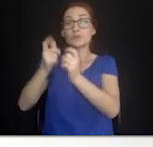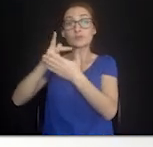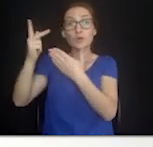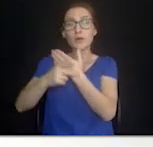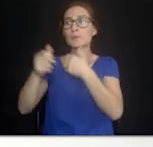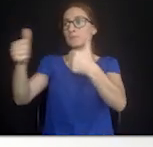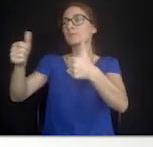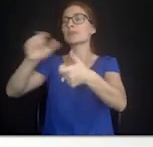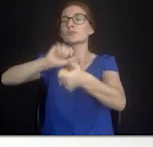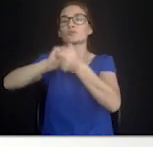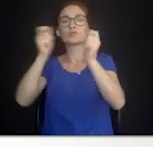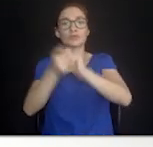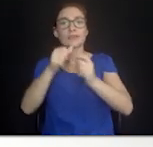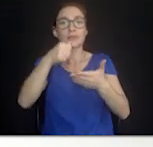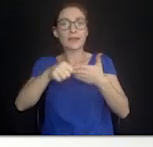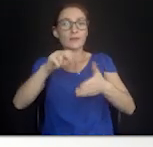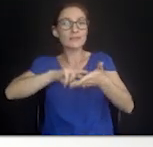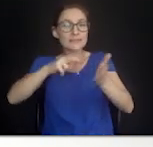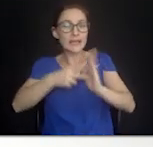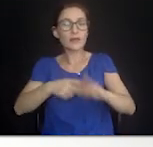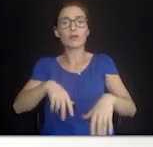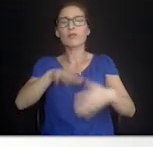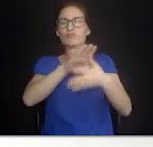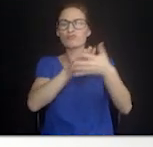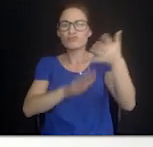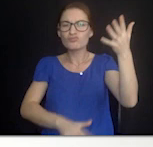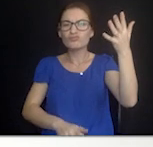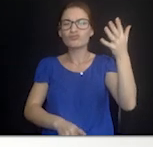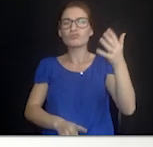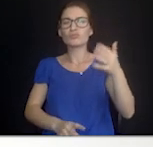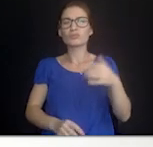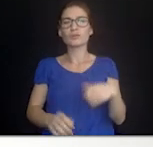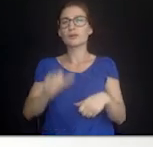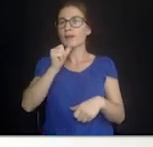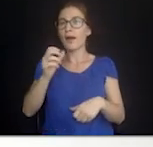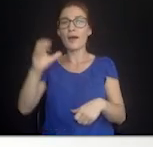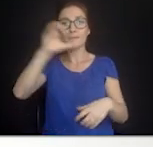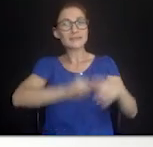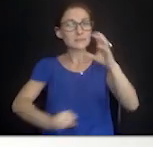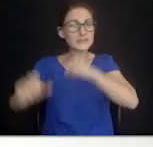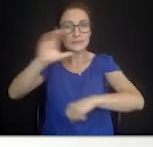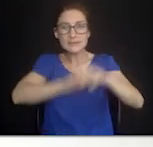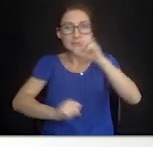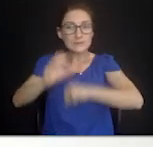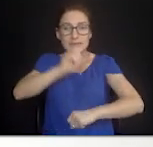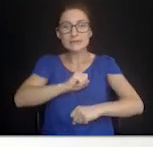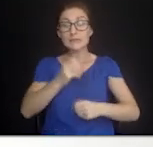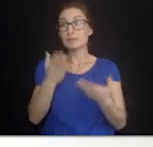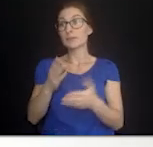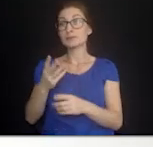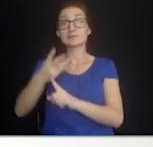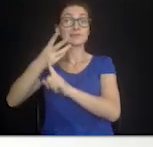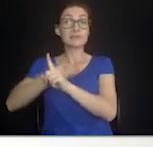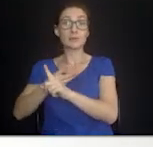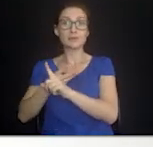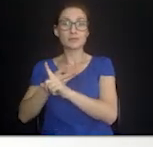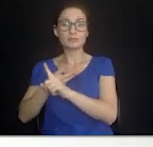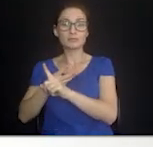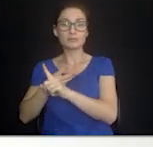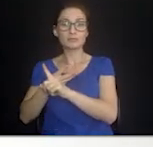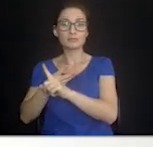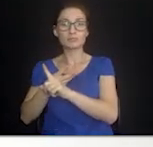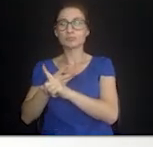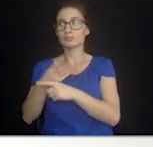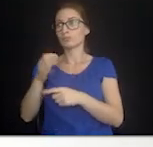update that letter of intent, or let's change that thing. And we're not missing it. Most we're going to be off is by 6 months, let's say. And that for me